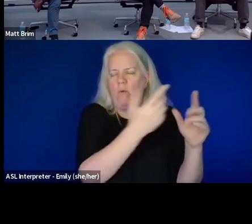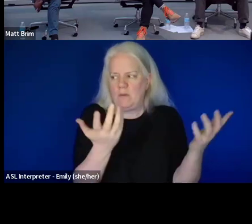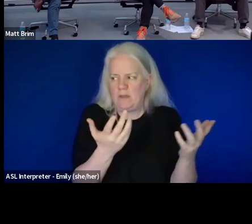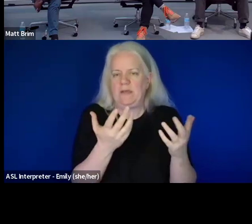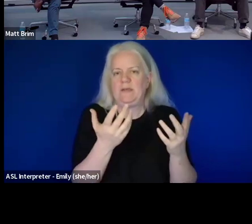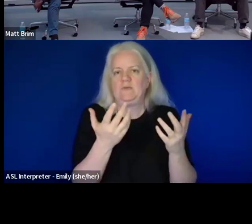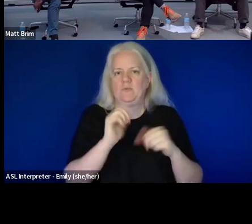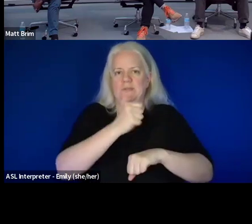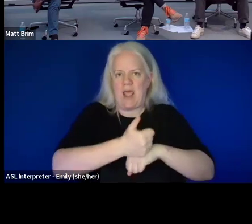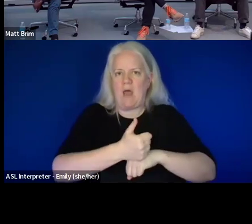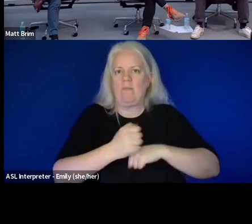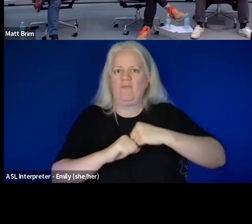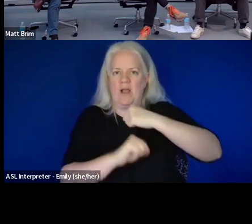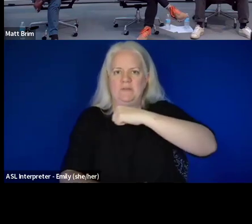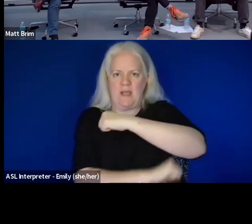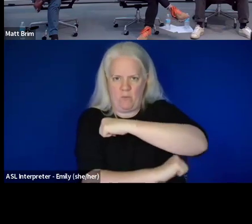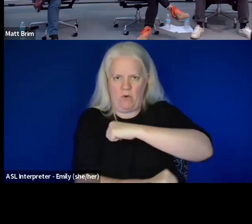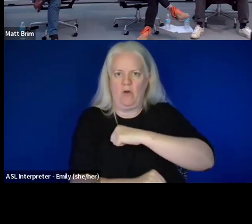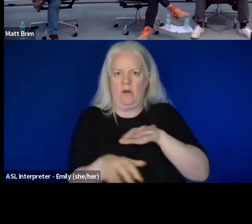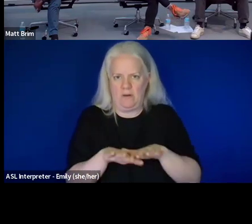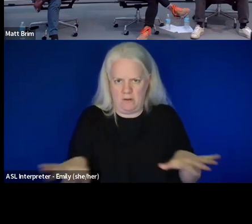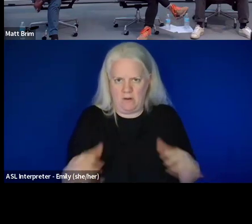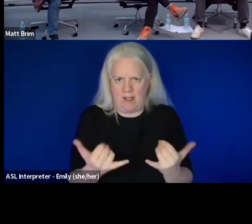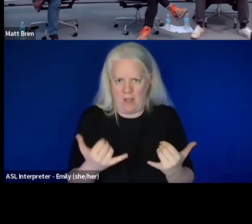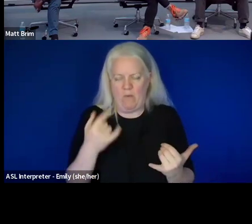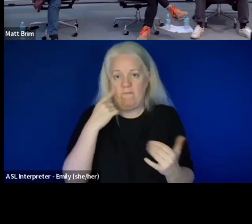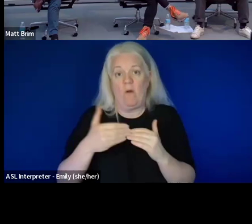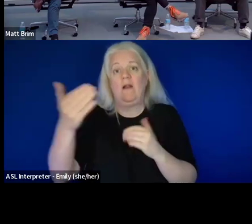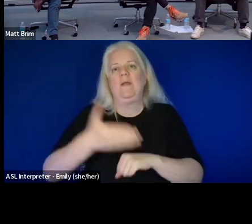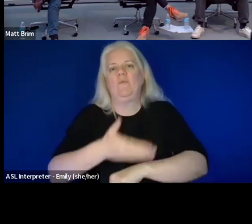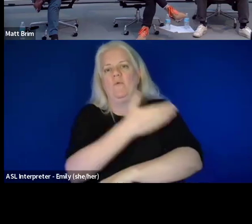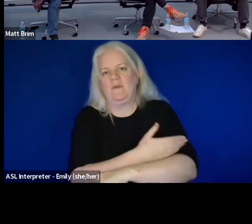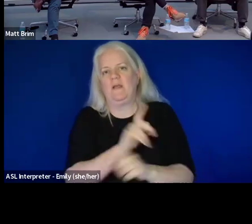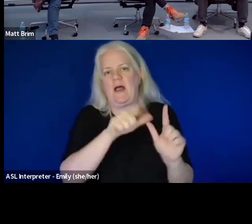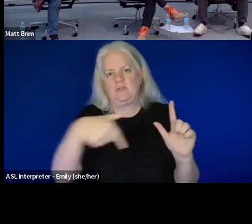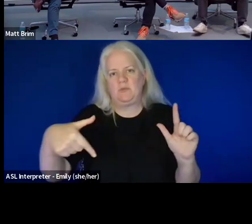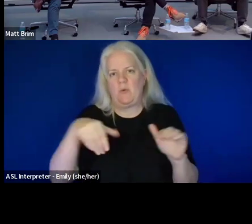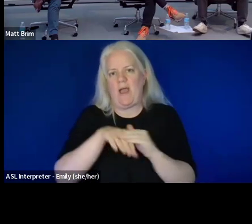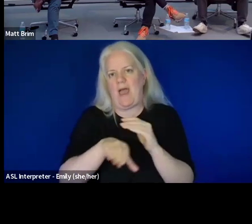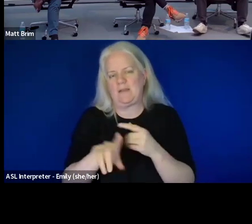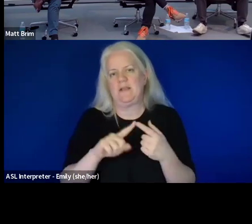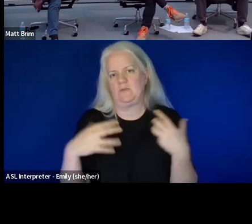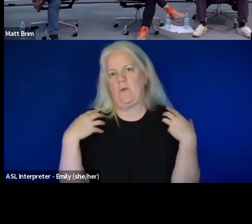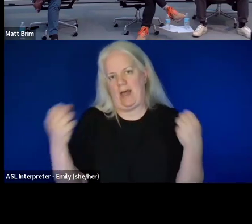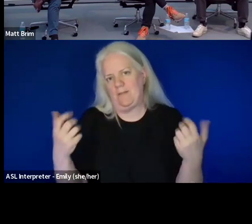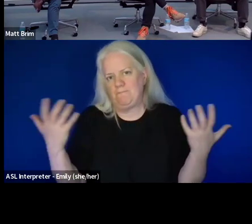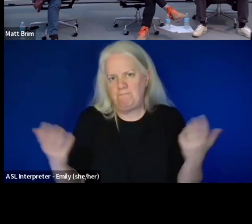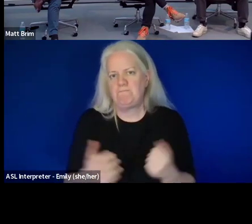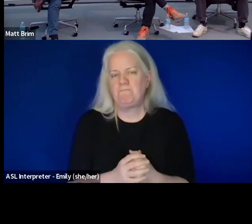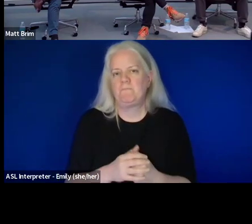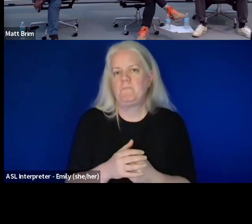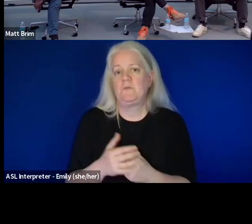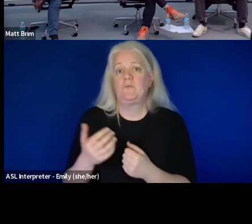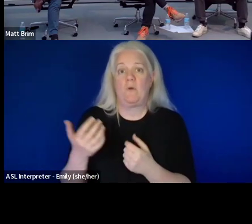improving CUNY-wide LGBTQIA+ access to health. So there's lots of stuff going on in the Bronx. There's stuff going on in